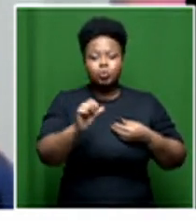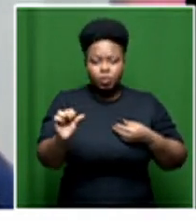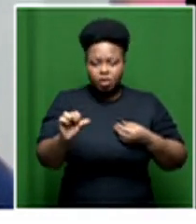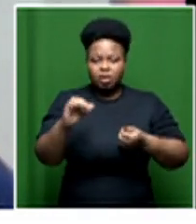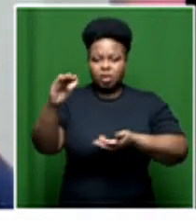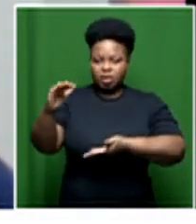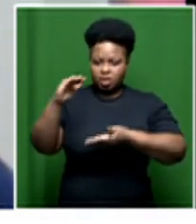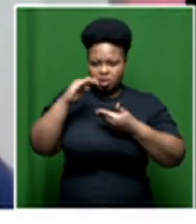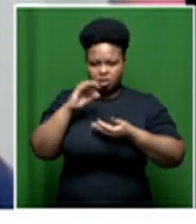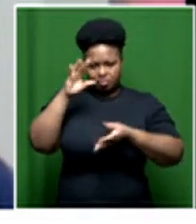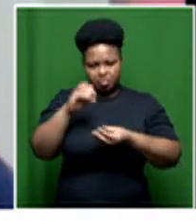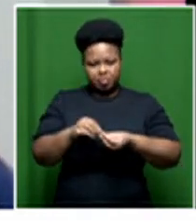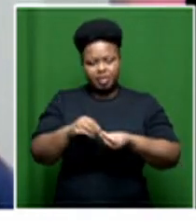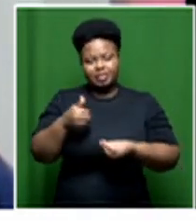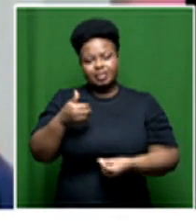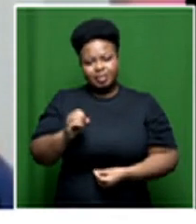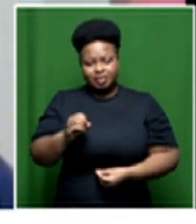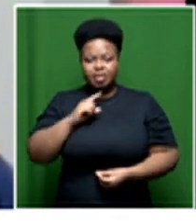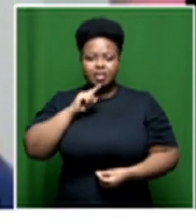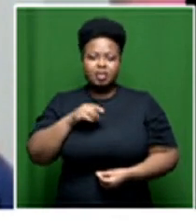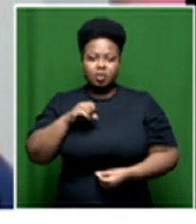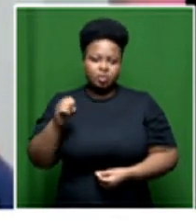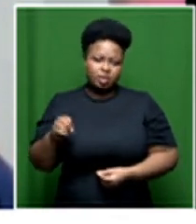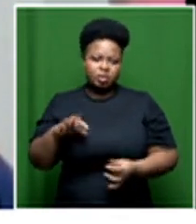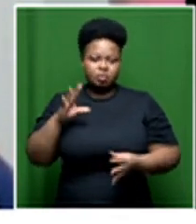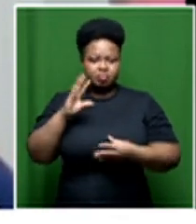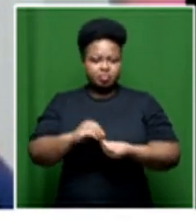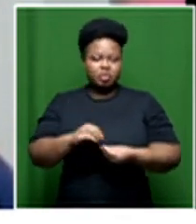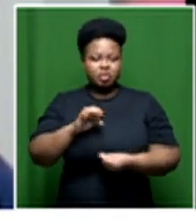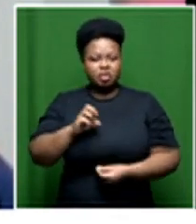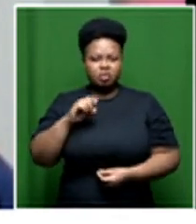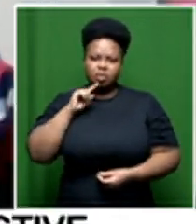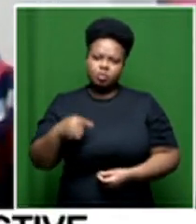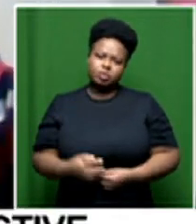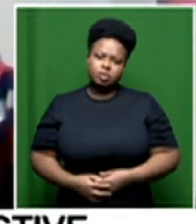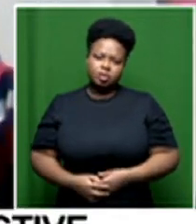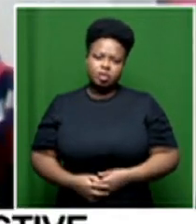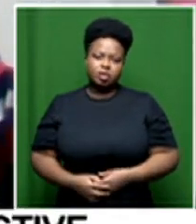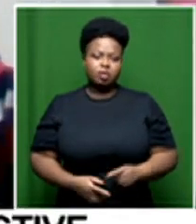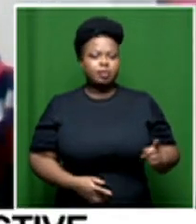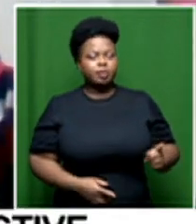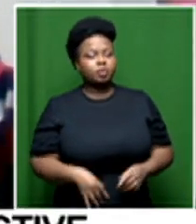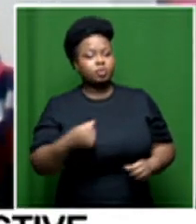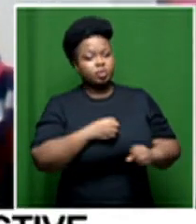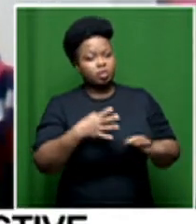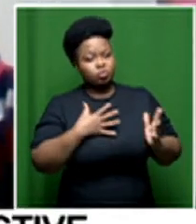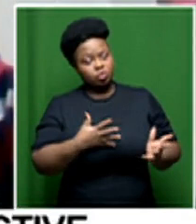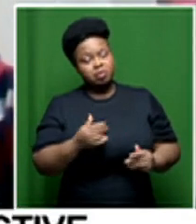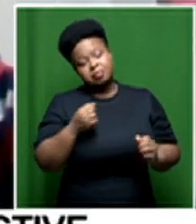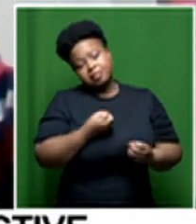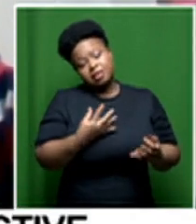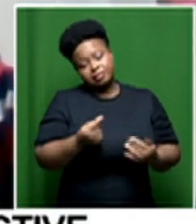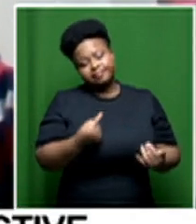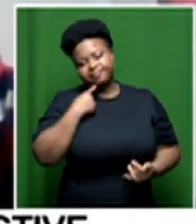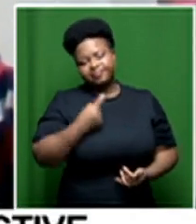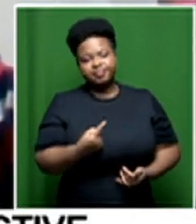week, up to 60,000, so that we get the 300,000. So that's okay. So that's where we're starting, and many are still saying,